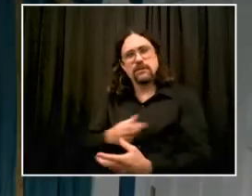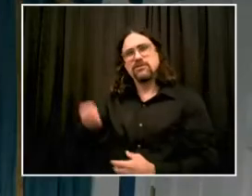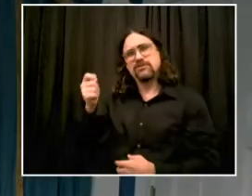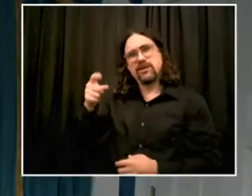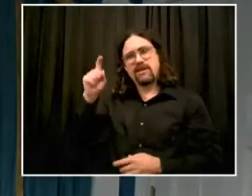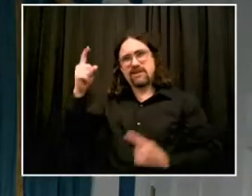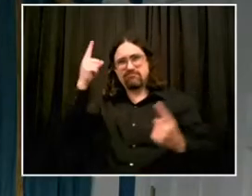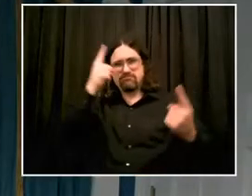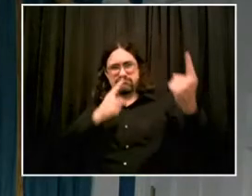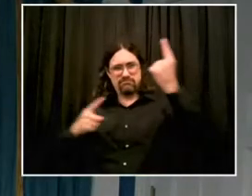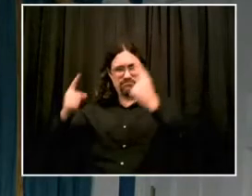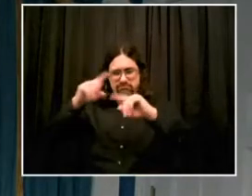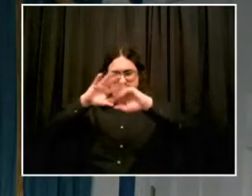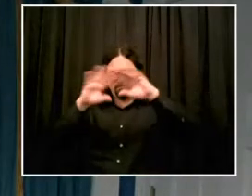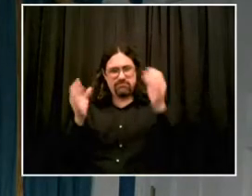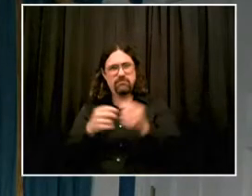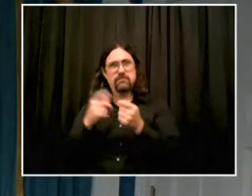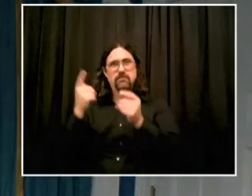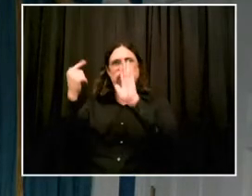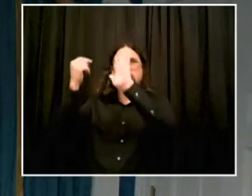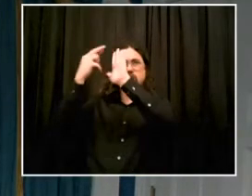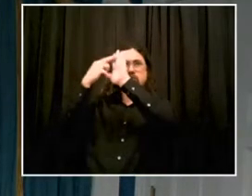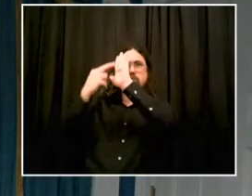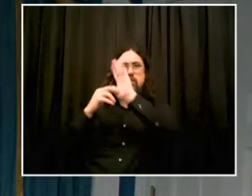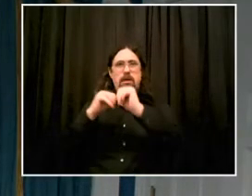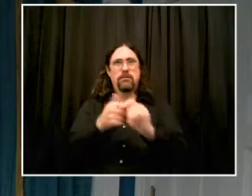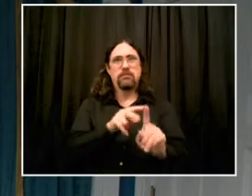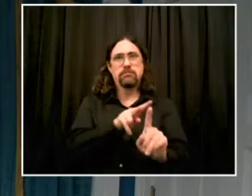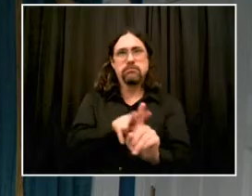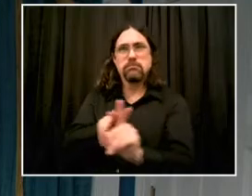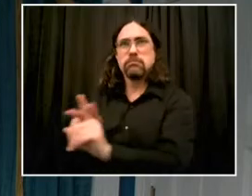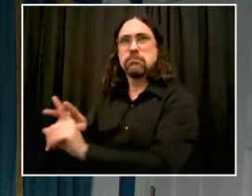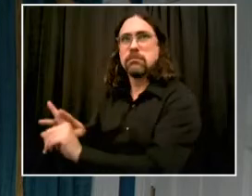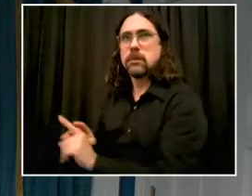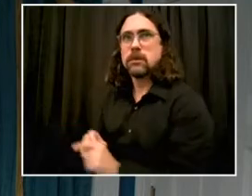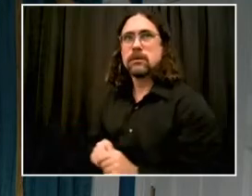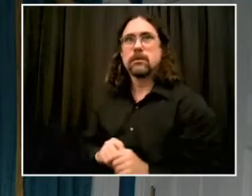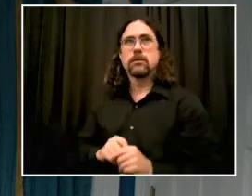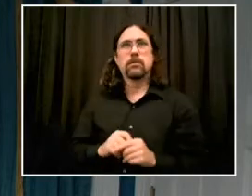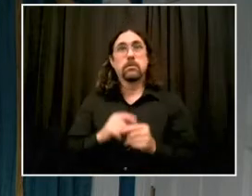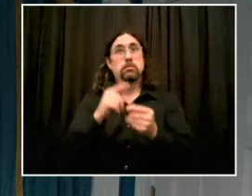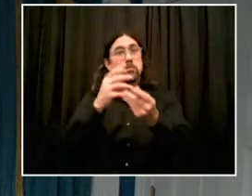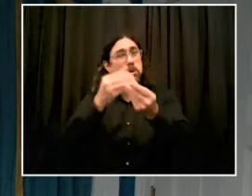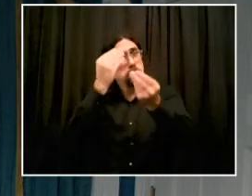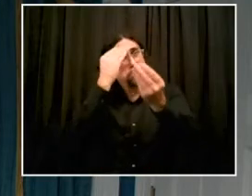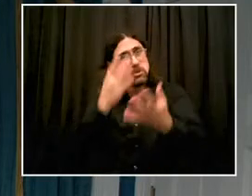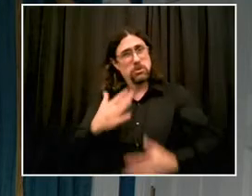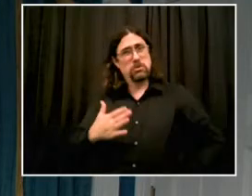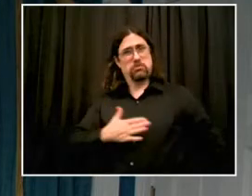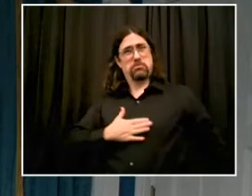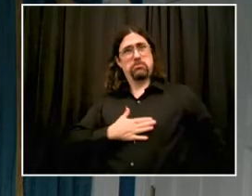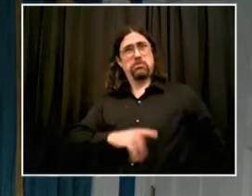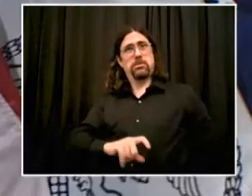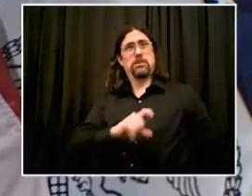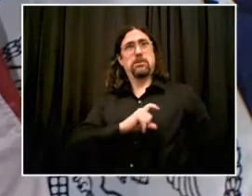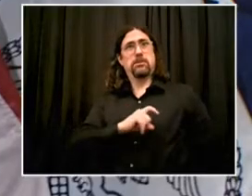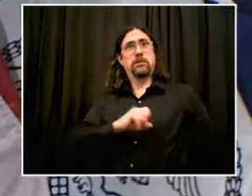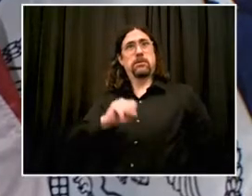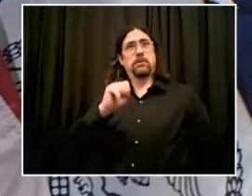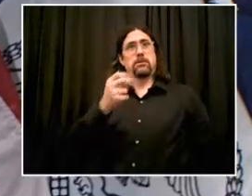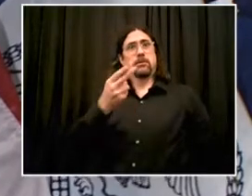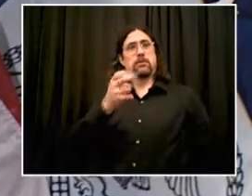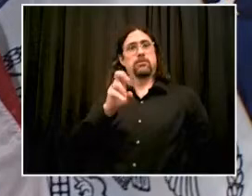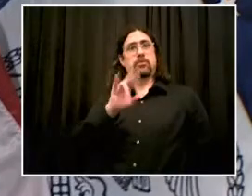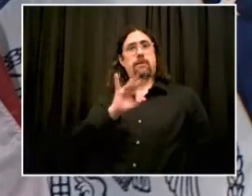you. Last question for today. We have Ayana from Pix 11. Hey, happy Wednesday, Mayor. How are you